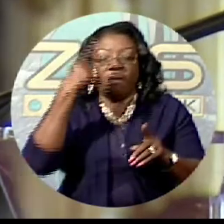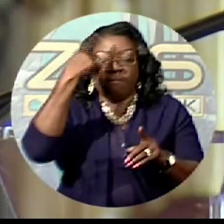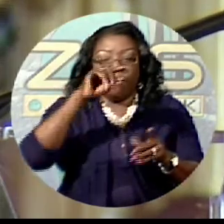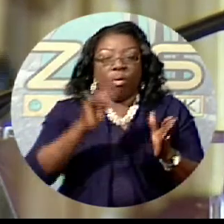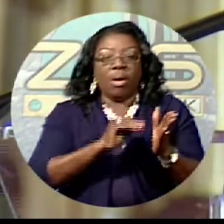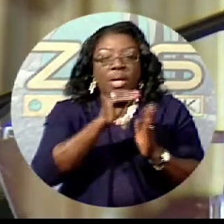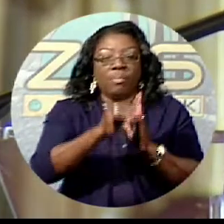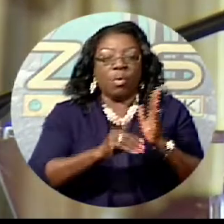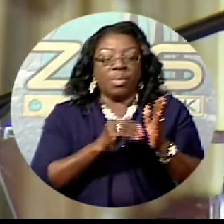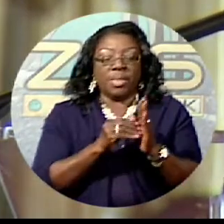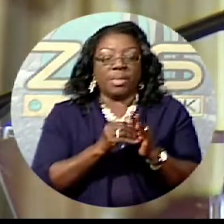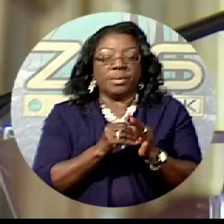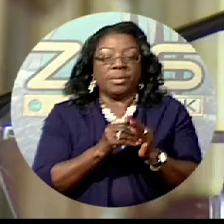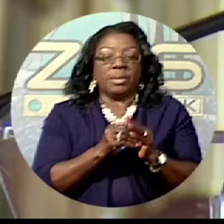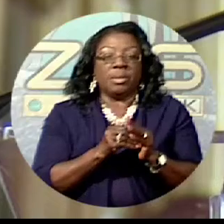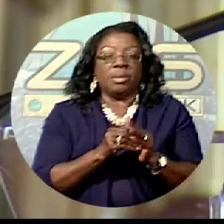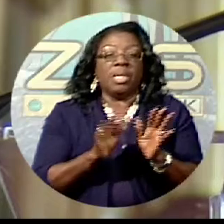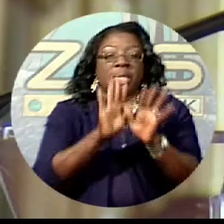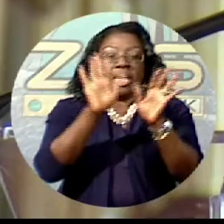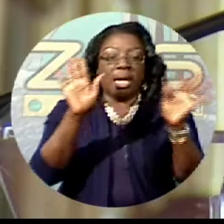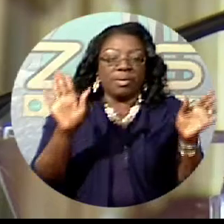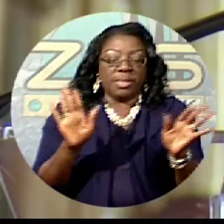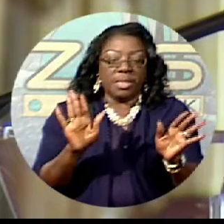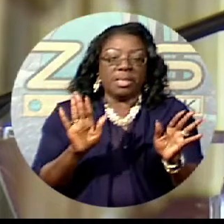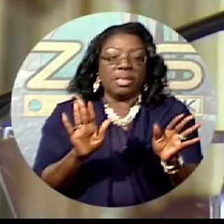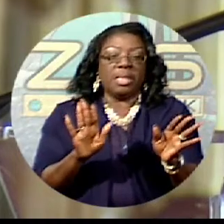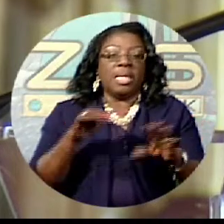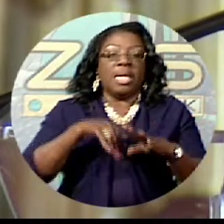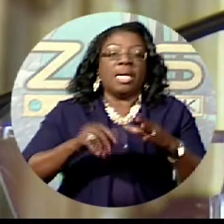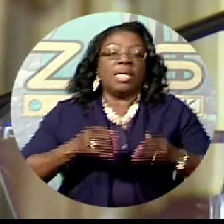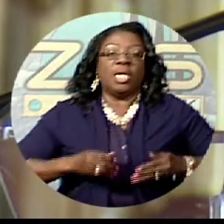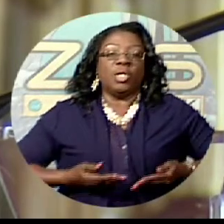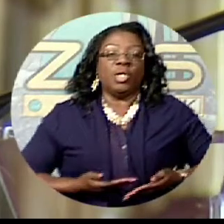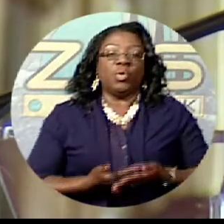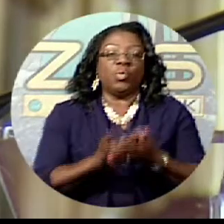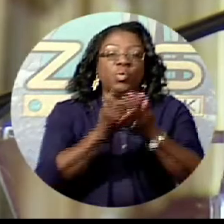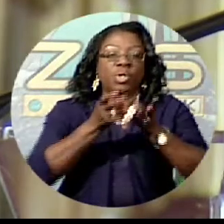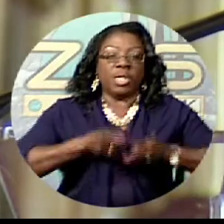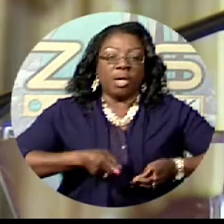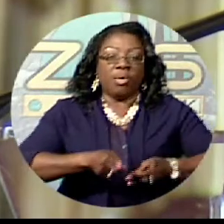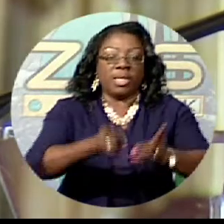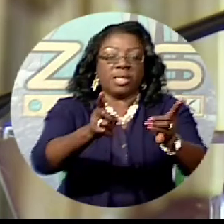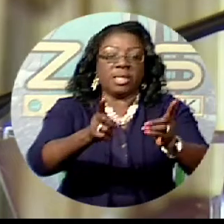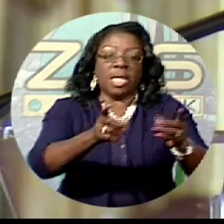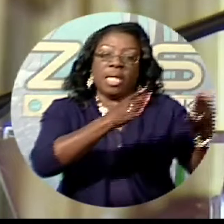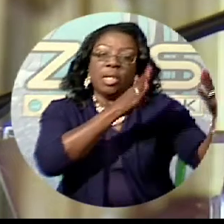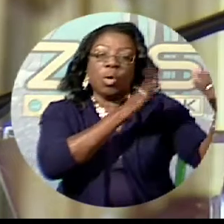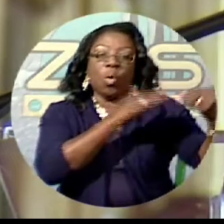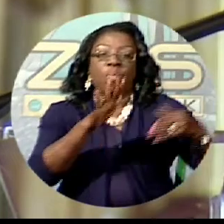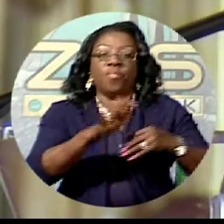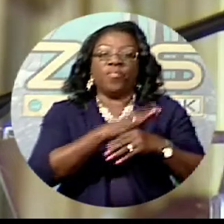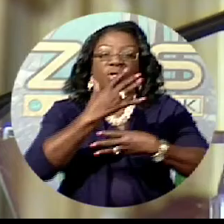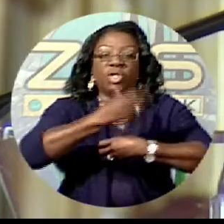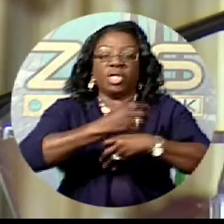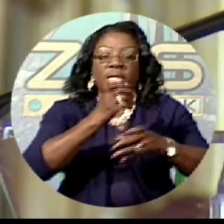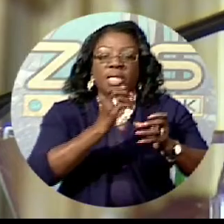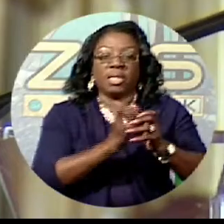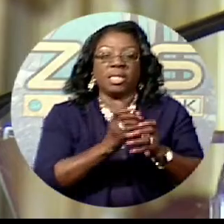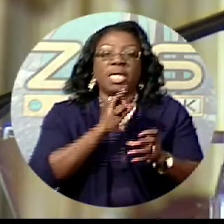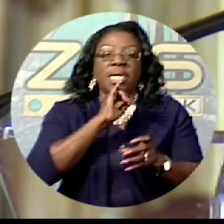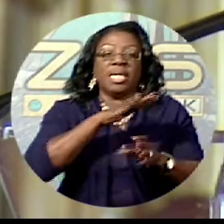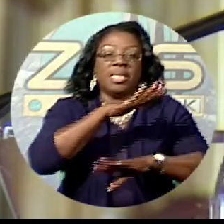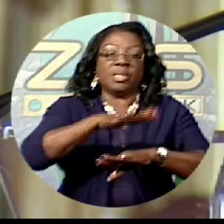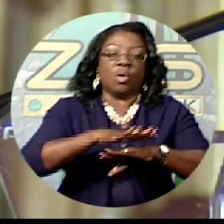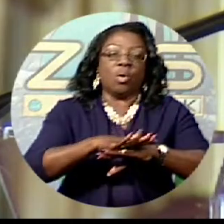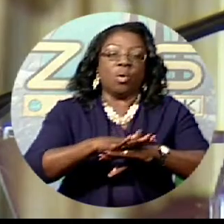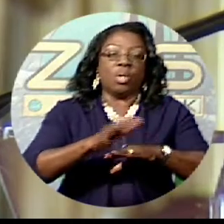moment. Clarity, a new direction, and a hope-filled change is